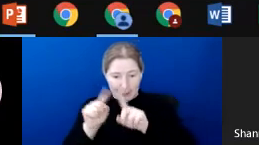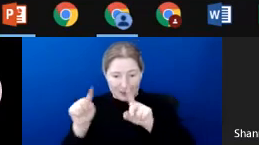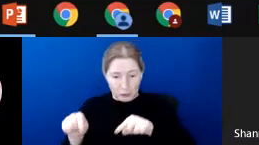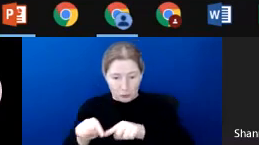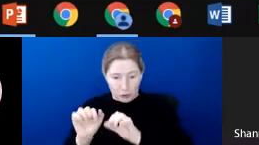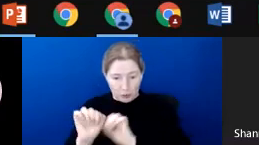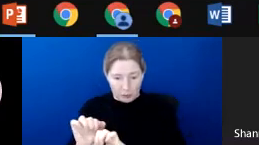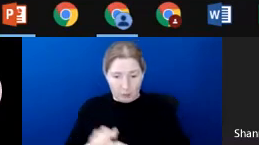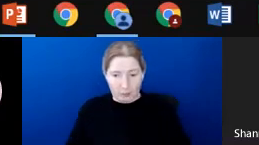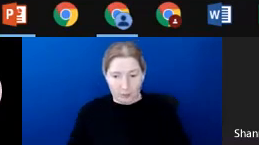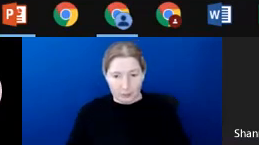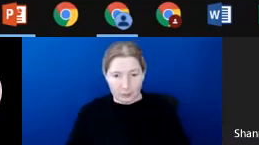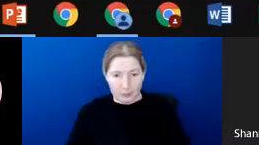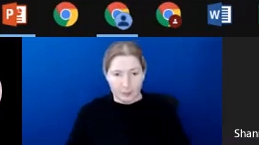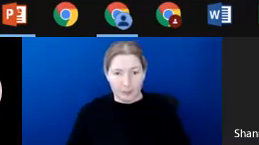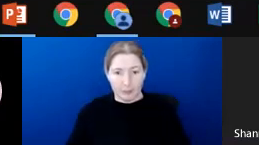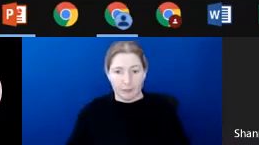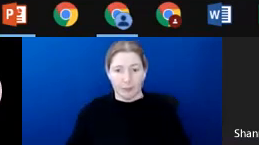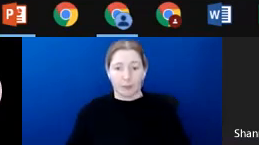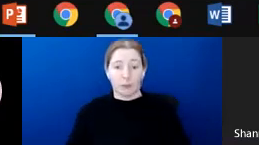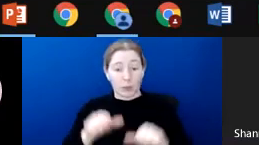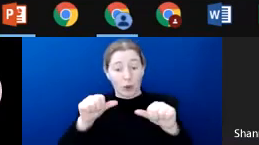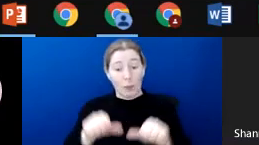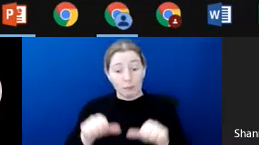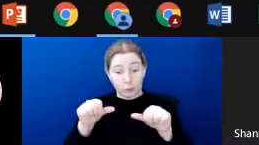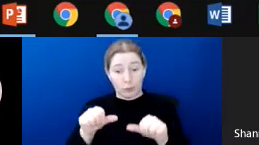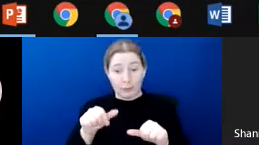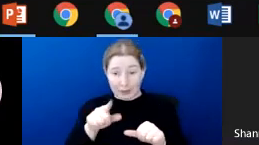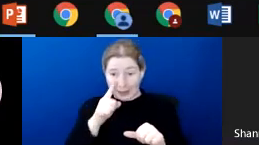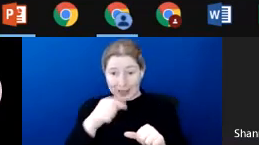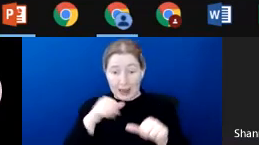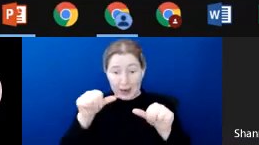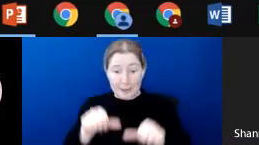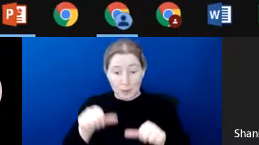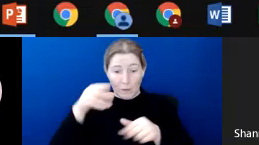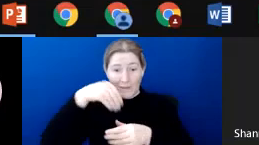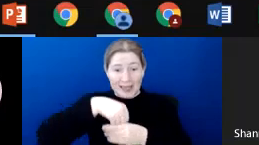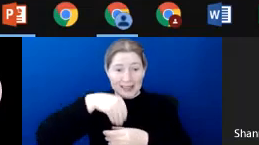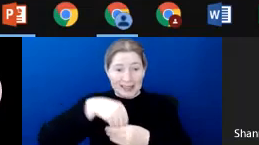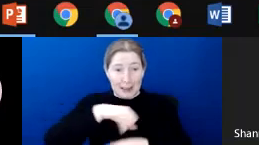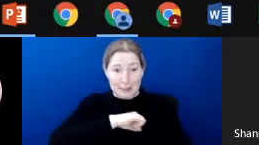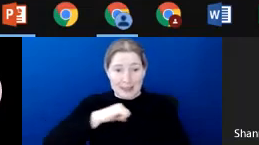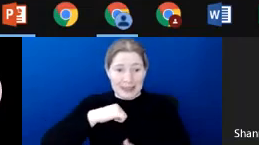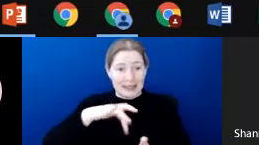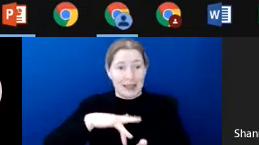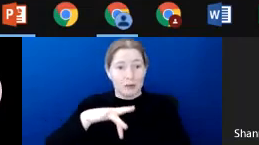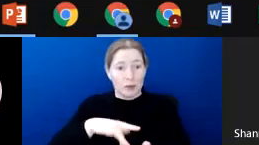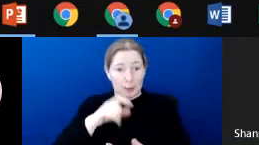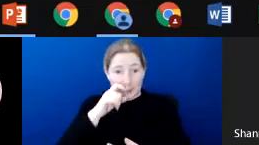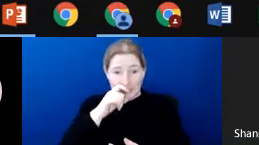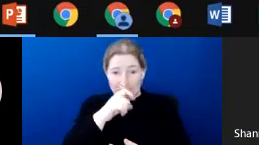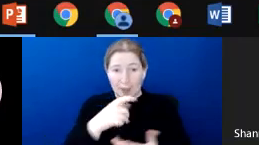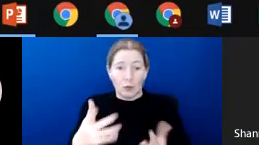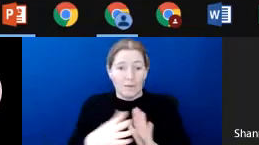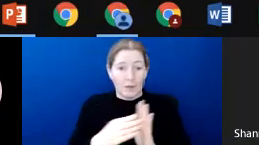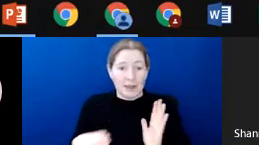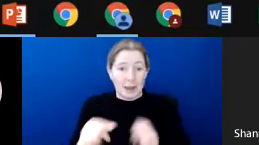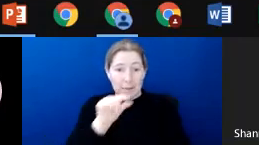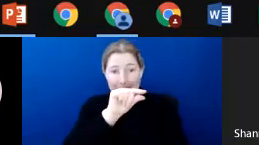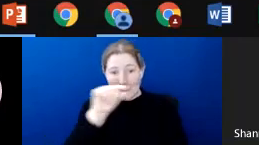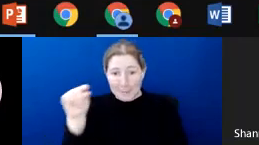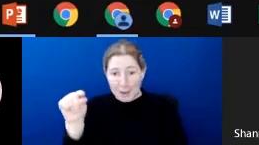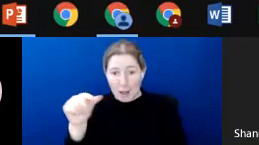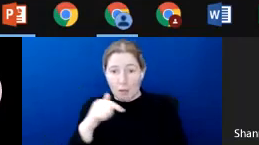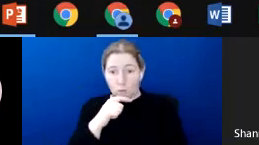So as an approver, I can approve inside Business Central. So if I go to this one, I